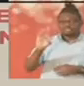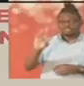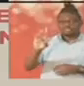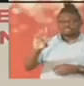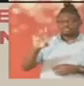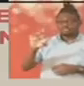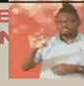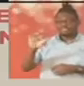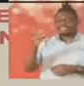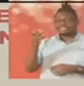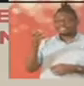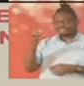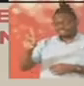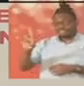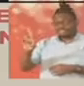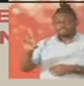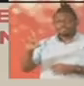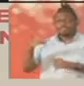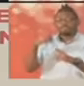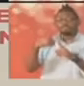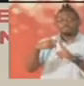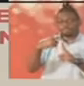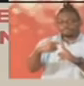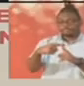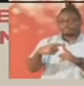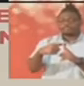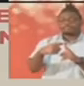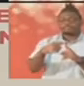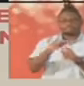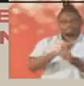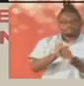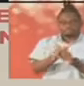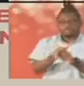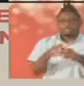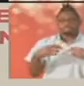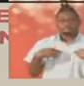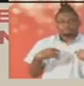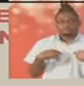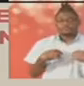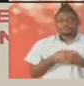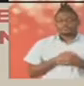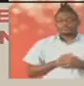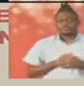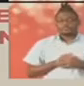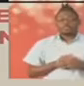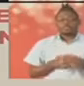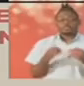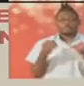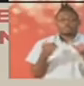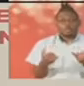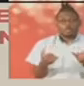7,717 would have tested positive, and of those having tested positive, we currently have